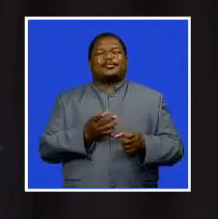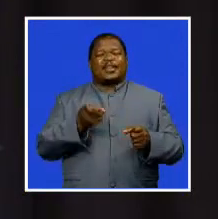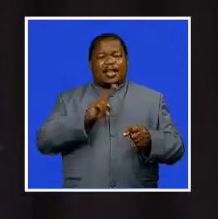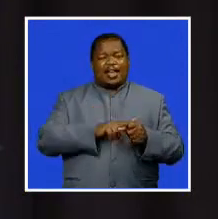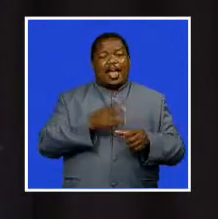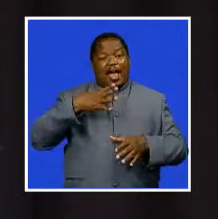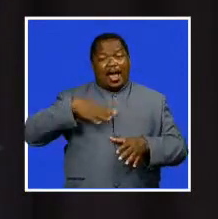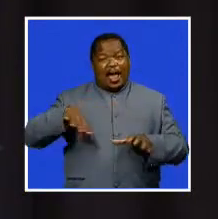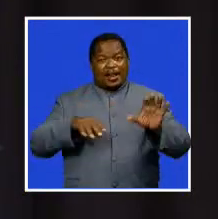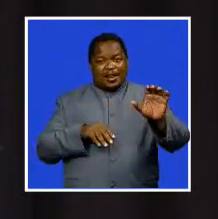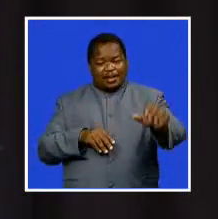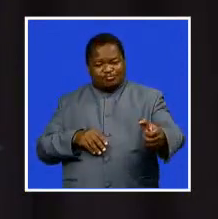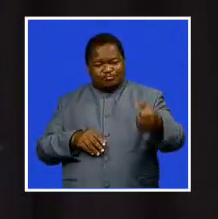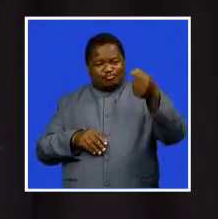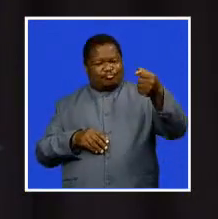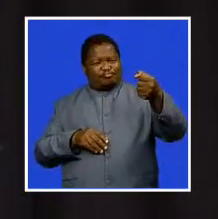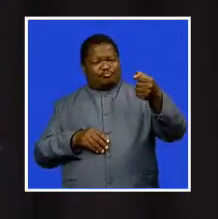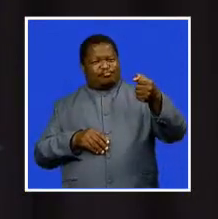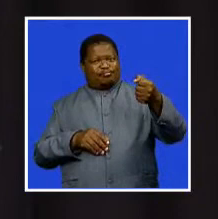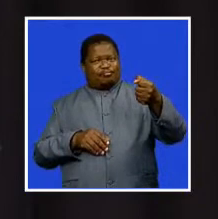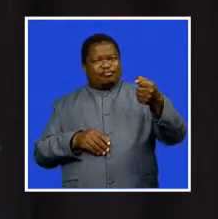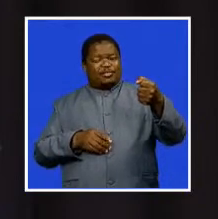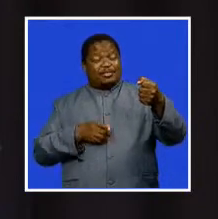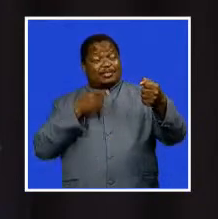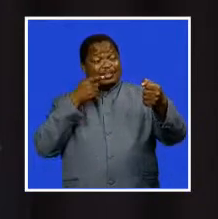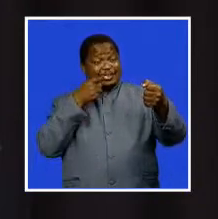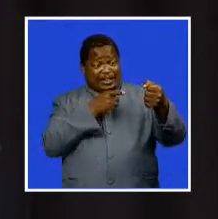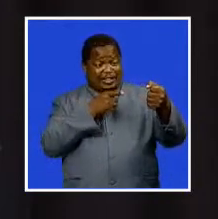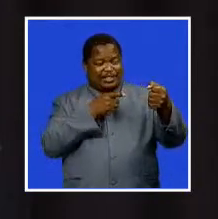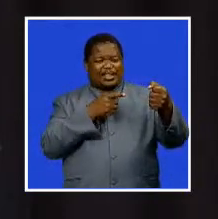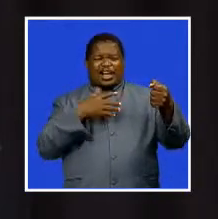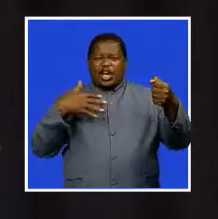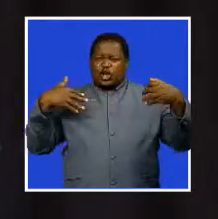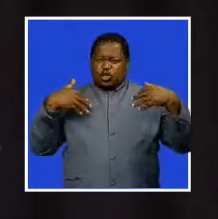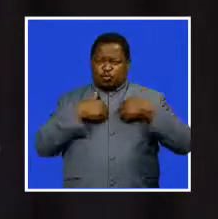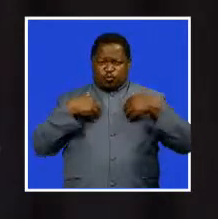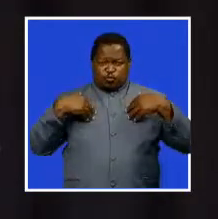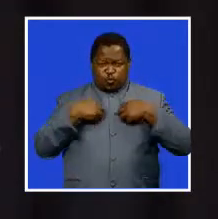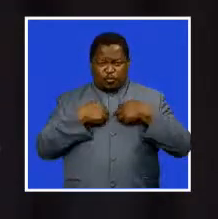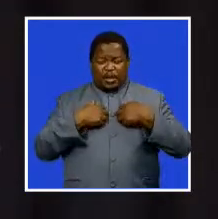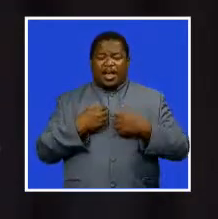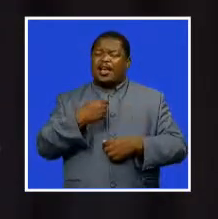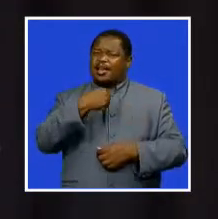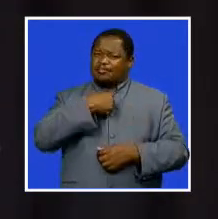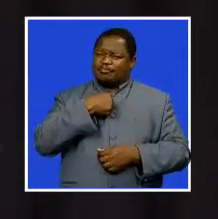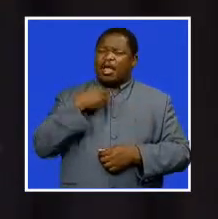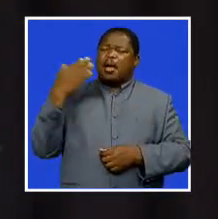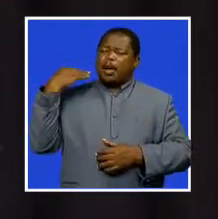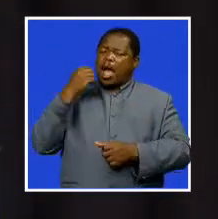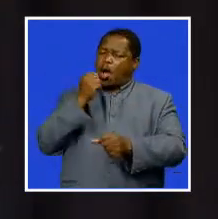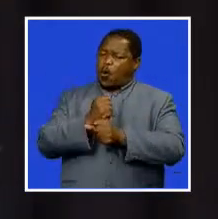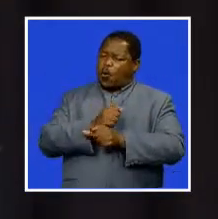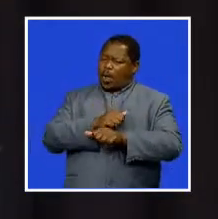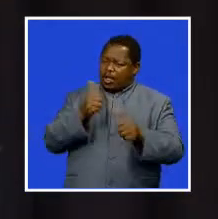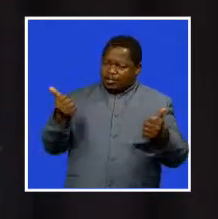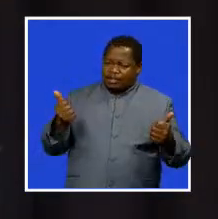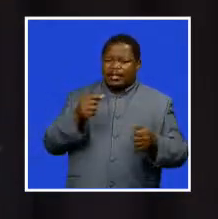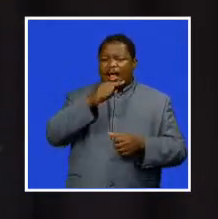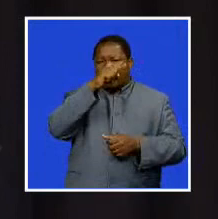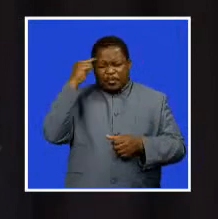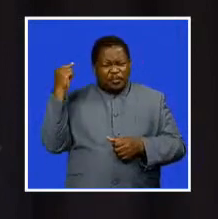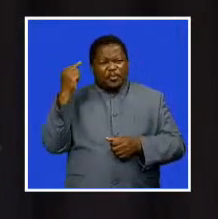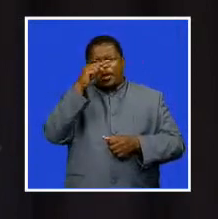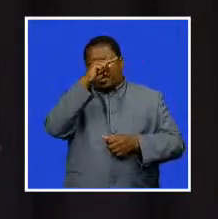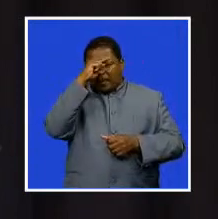alibuke nalo empty athi wena responsible ngilahlekelwe nangumsebenzi ngenxa yakho lahla phasi